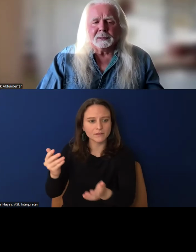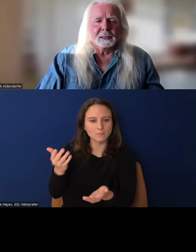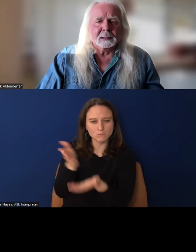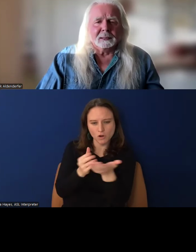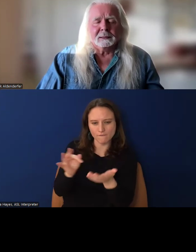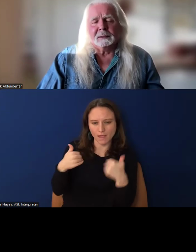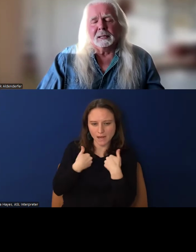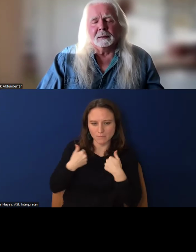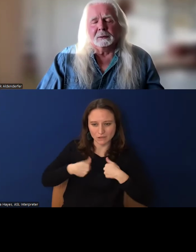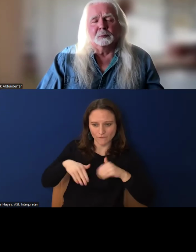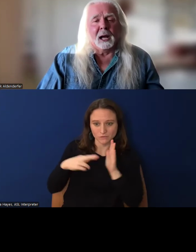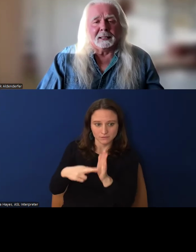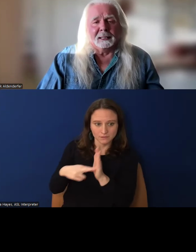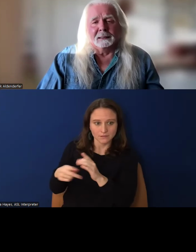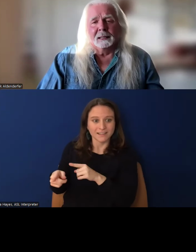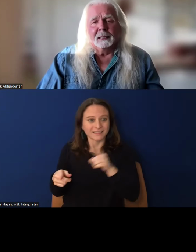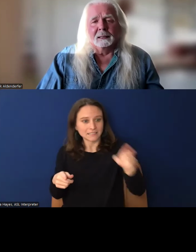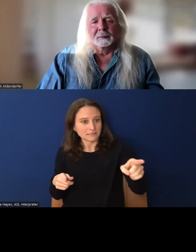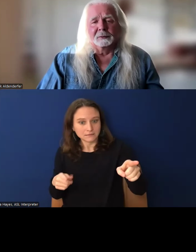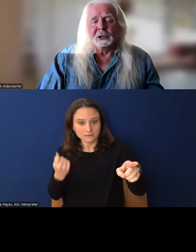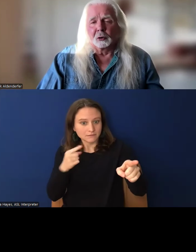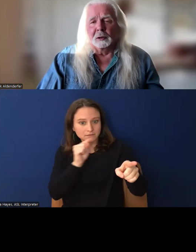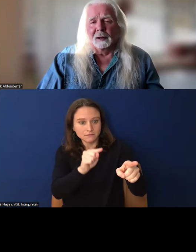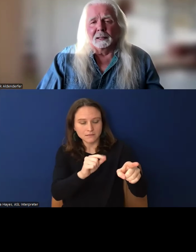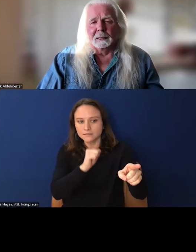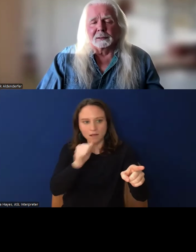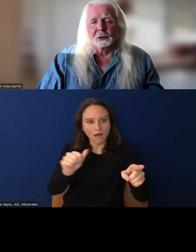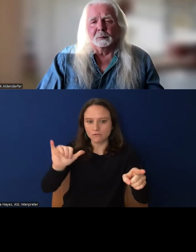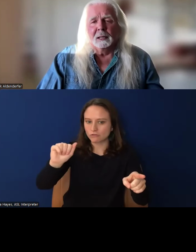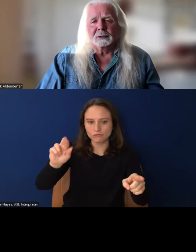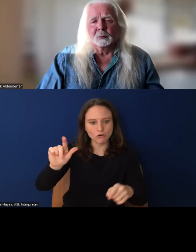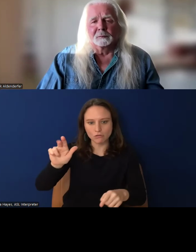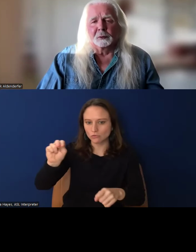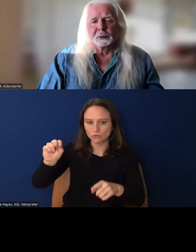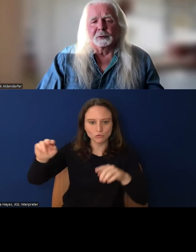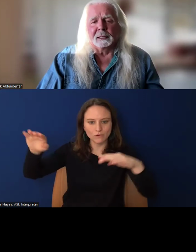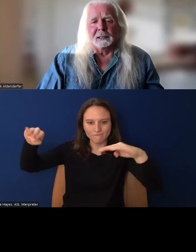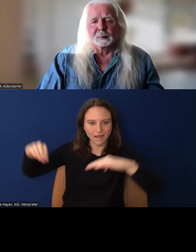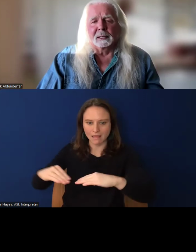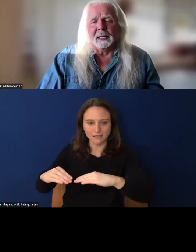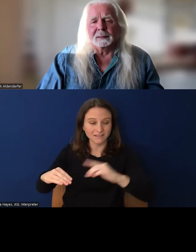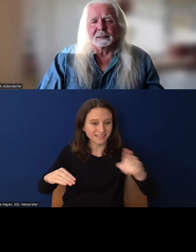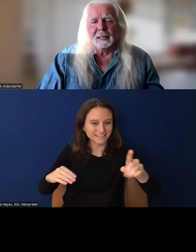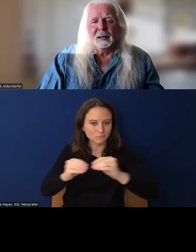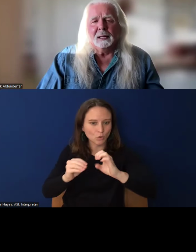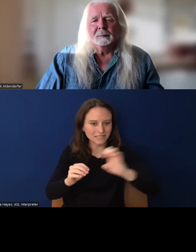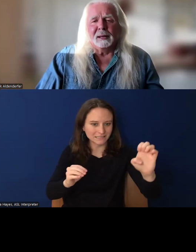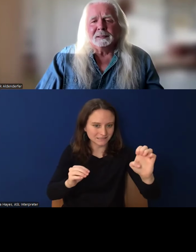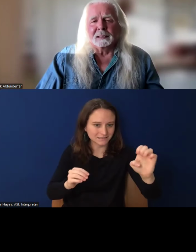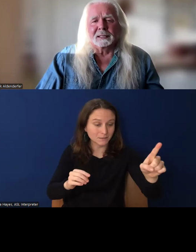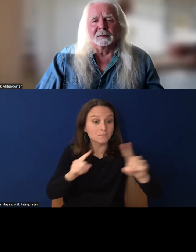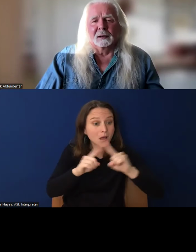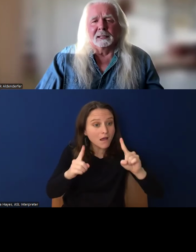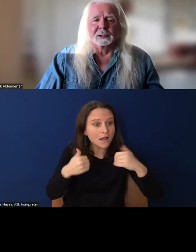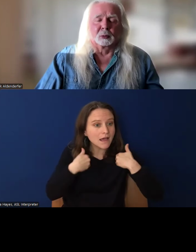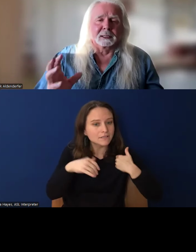this is a tomb not in the Yarlung Valley. It's a tomb somewhat further to the east, but it has the same basic